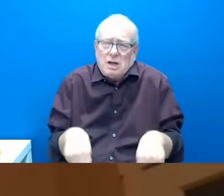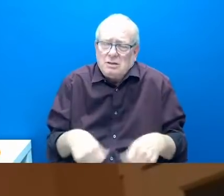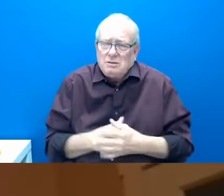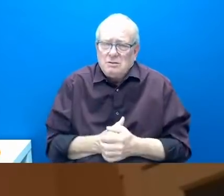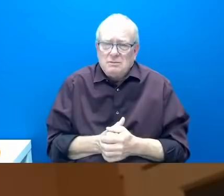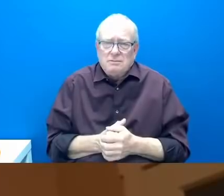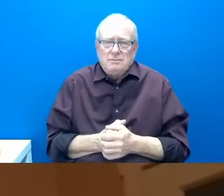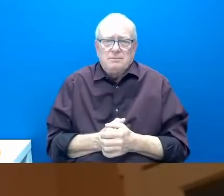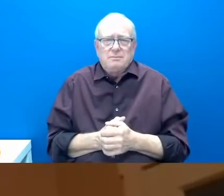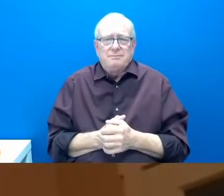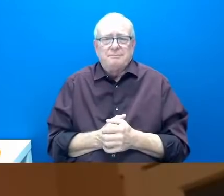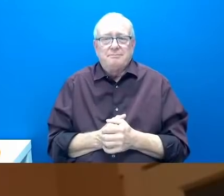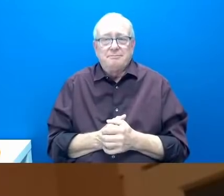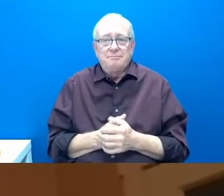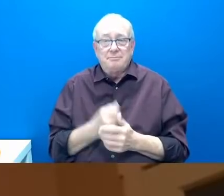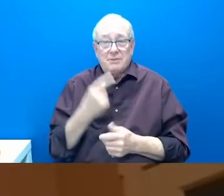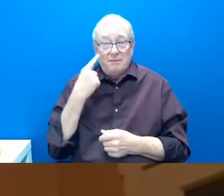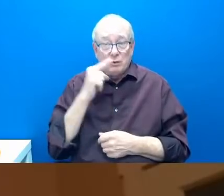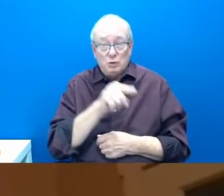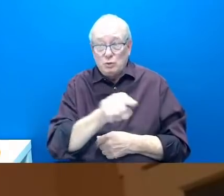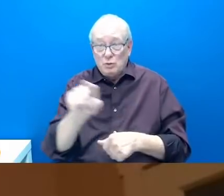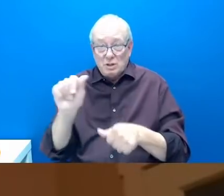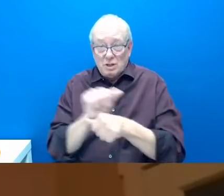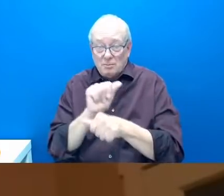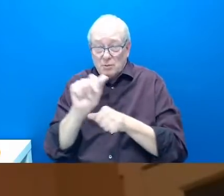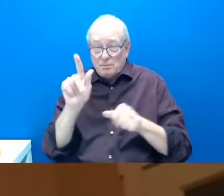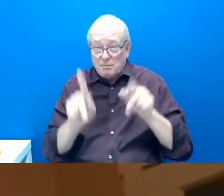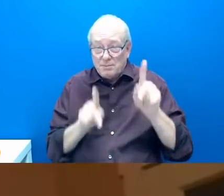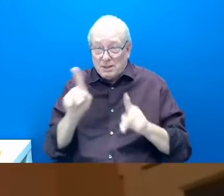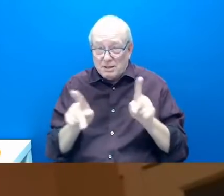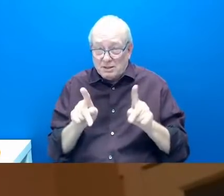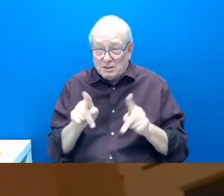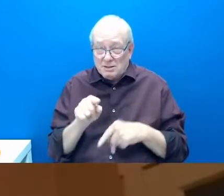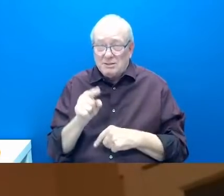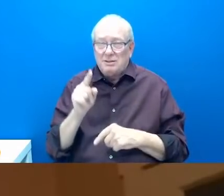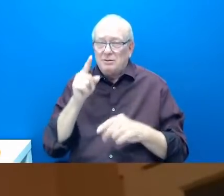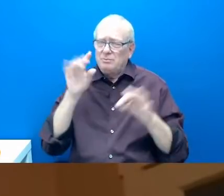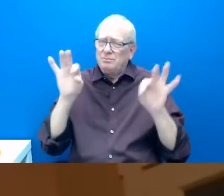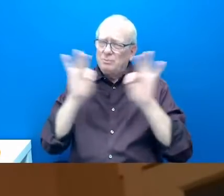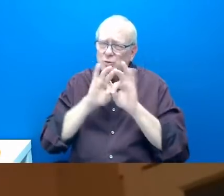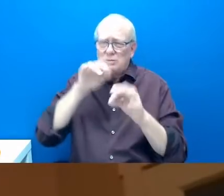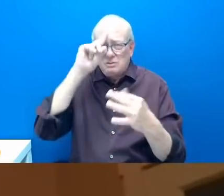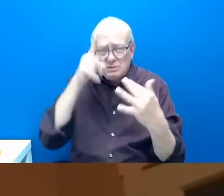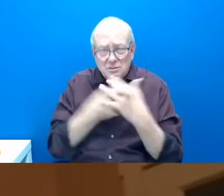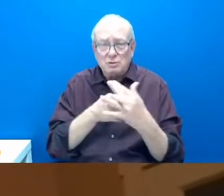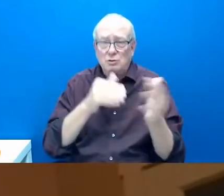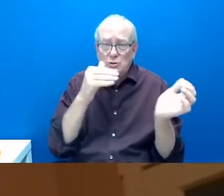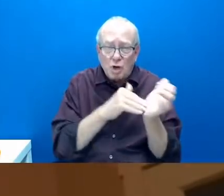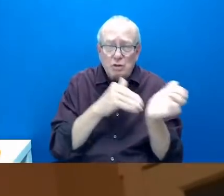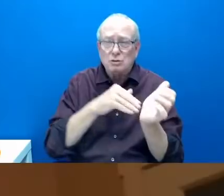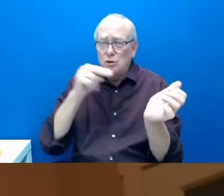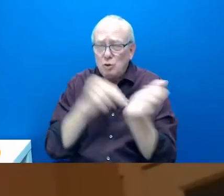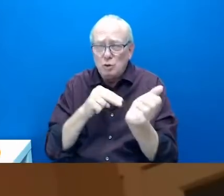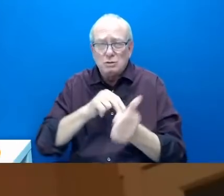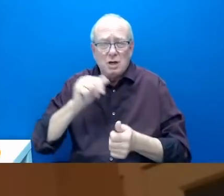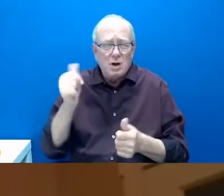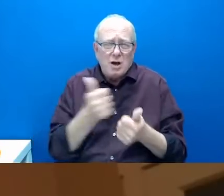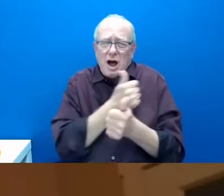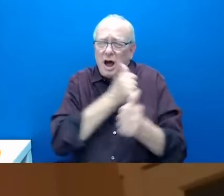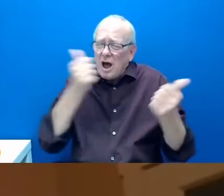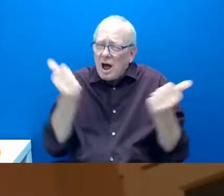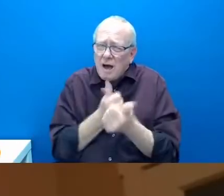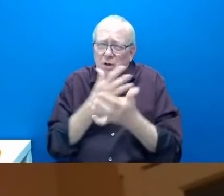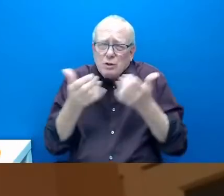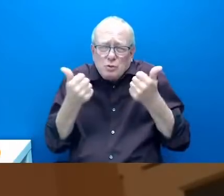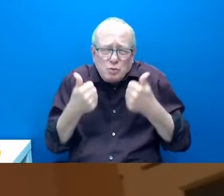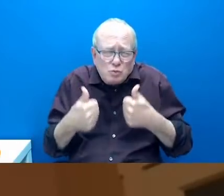but I want to assure Albertans that all the physicians and everybody that may be involved in this is doing what they can to prevent that, and also